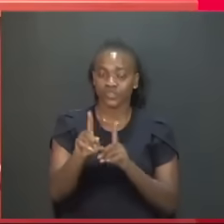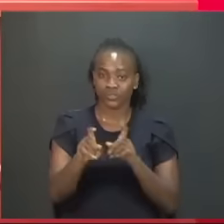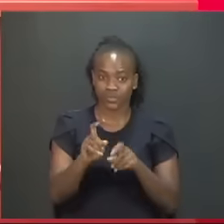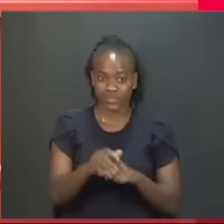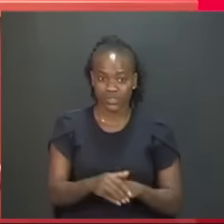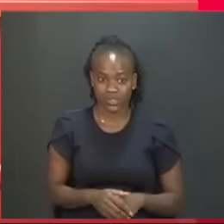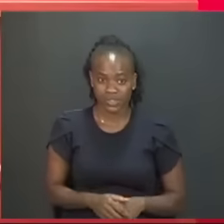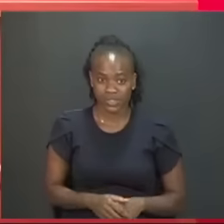he told us